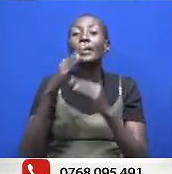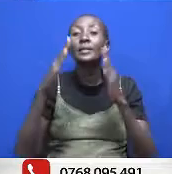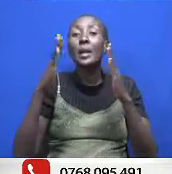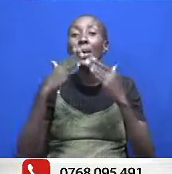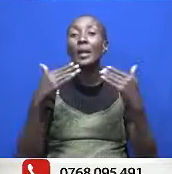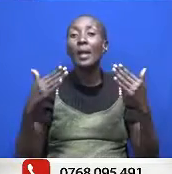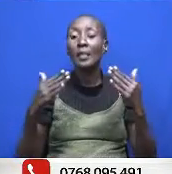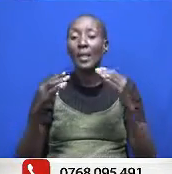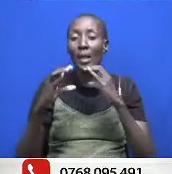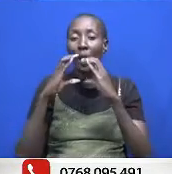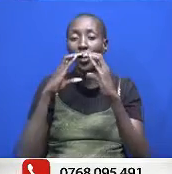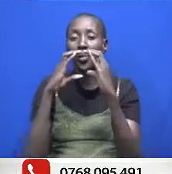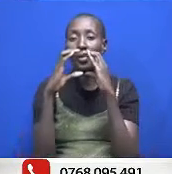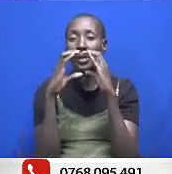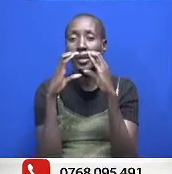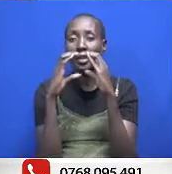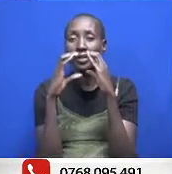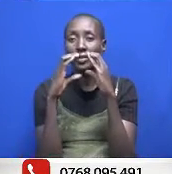in communications.